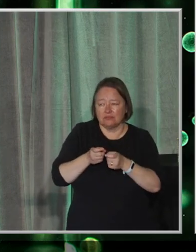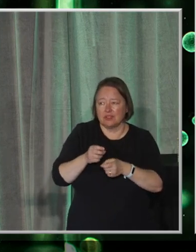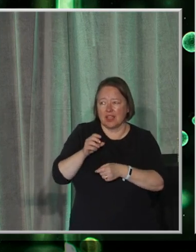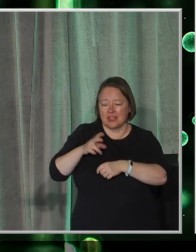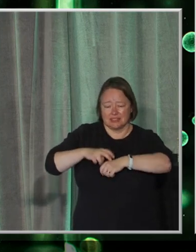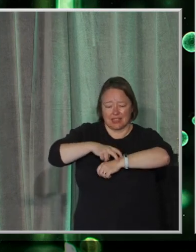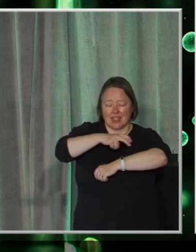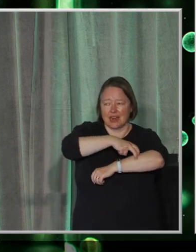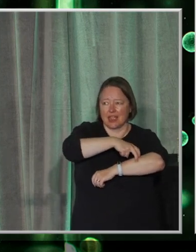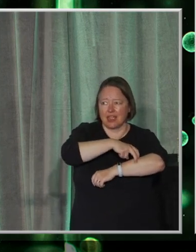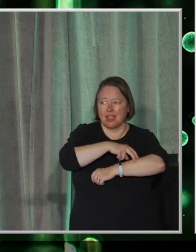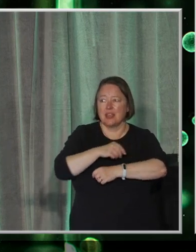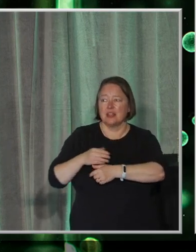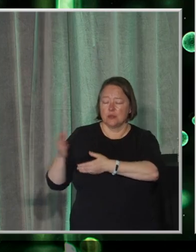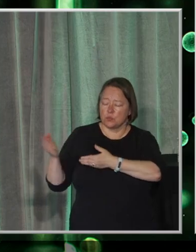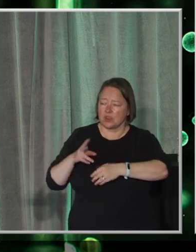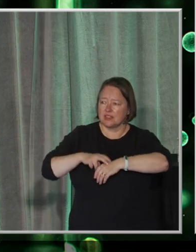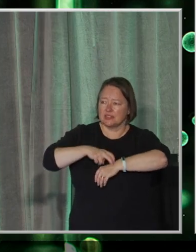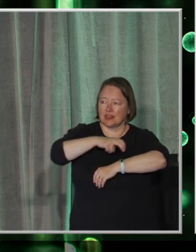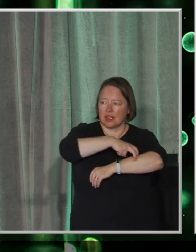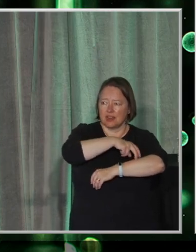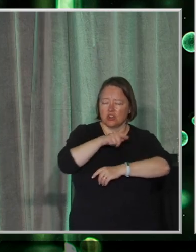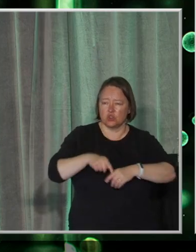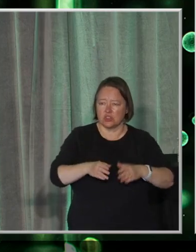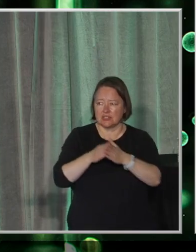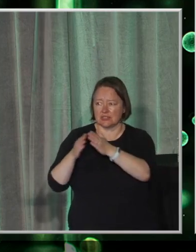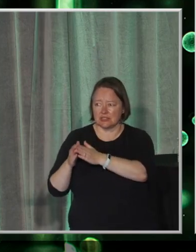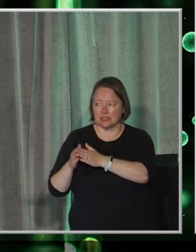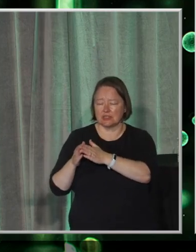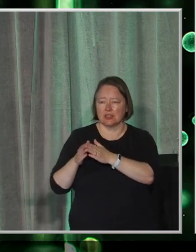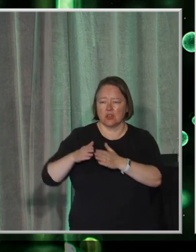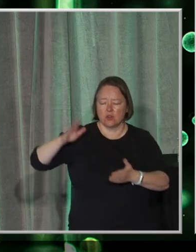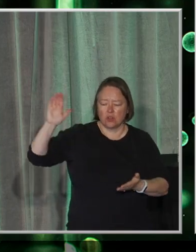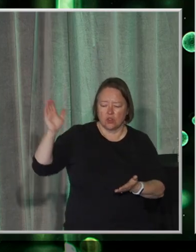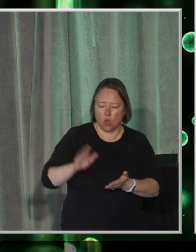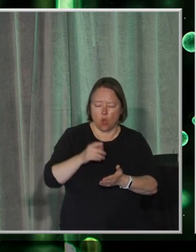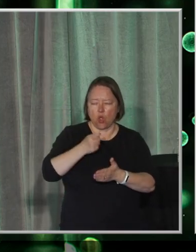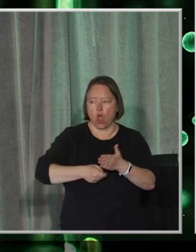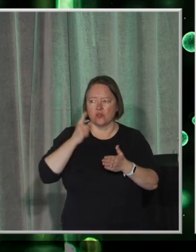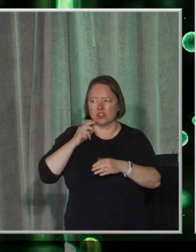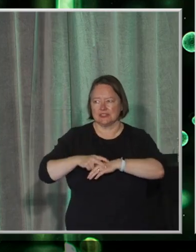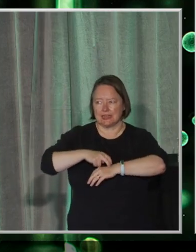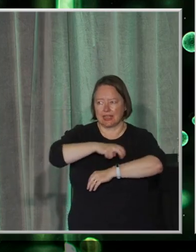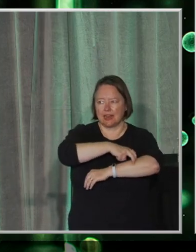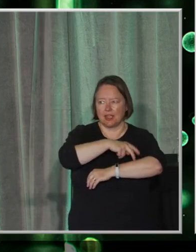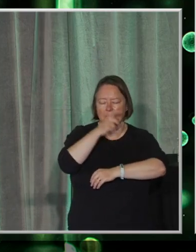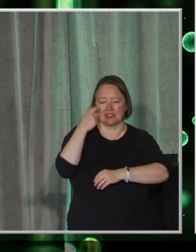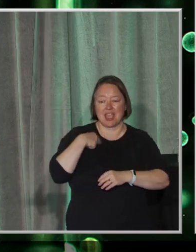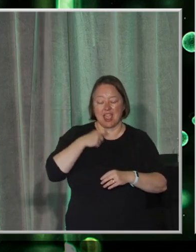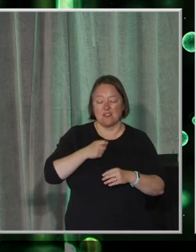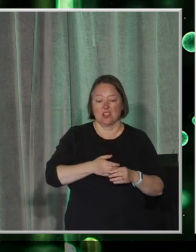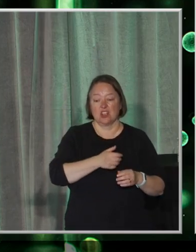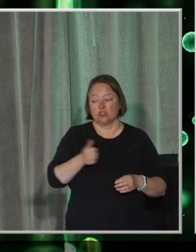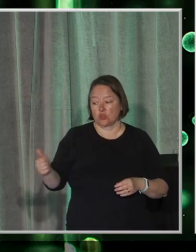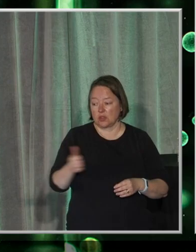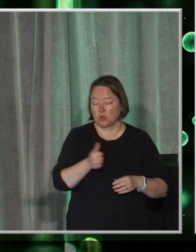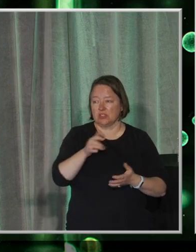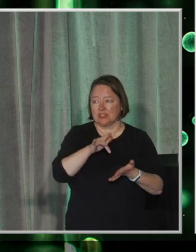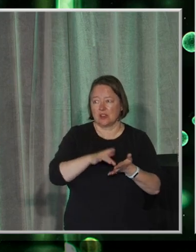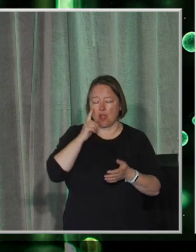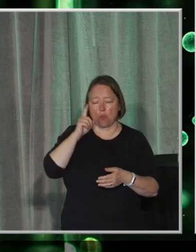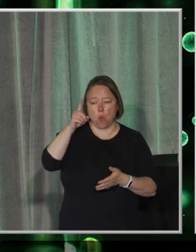the aspect of bringing Senene in the Dar es Salaam city lowers down the cost of Senene, because if I have to transport Senene of